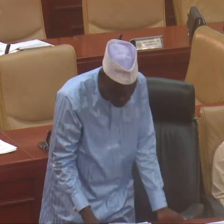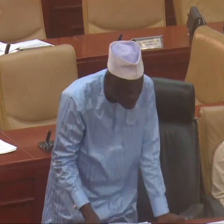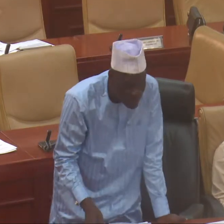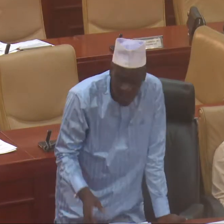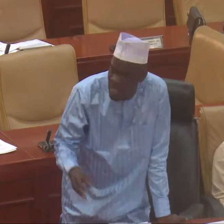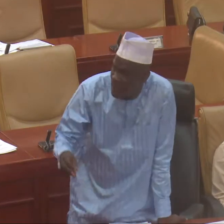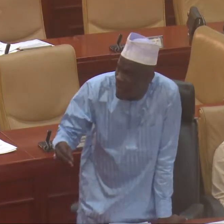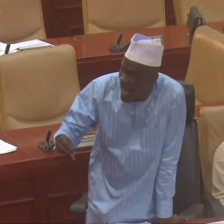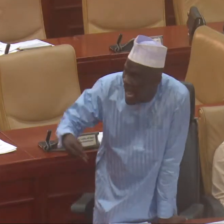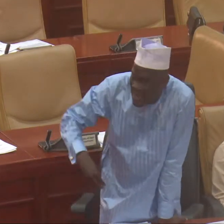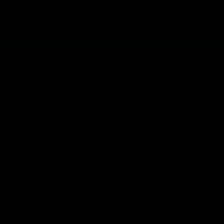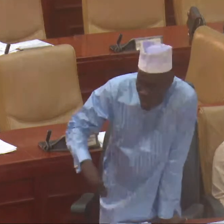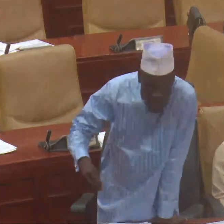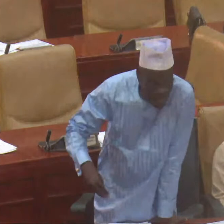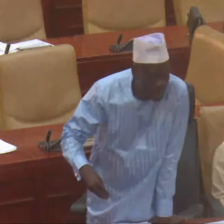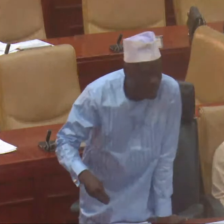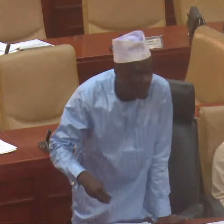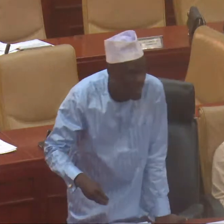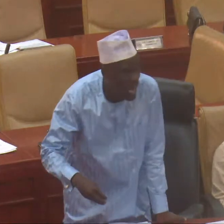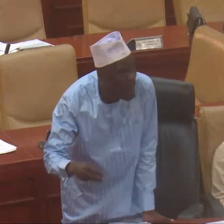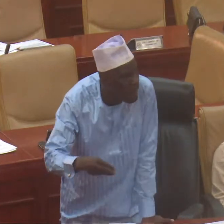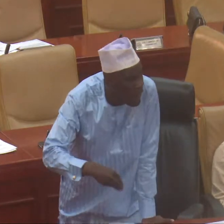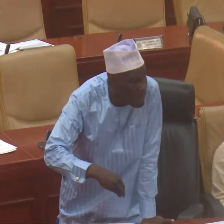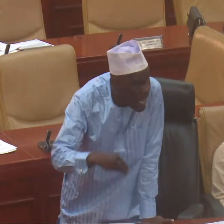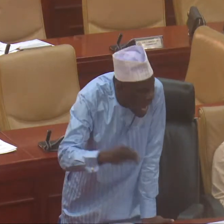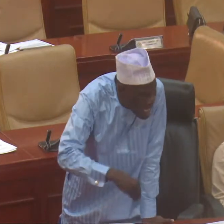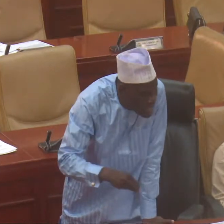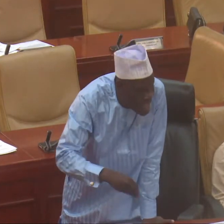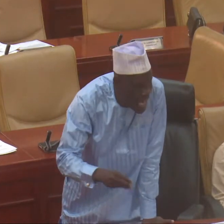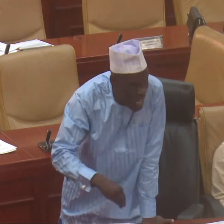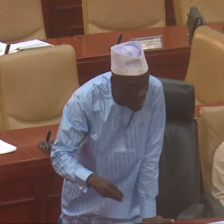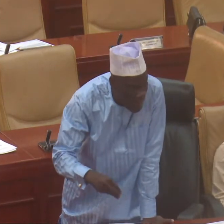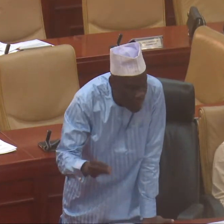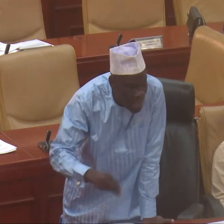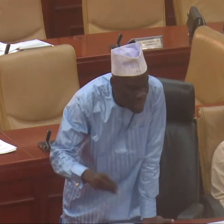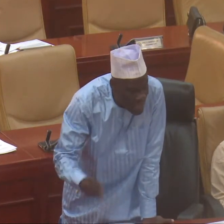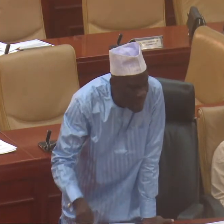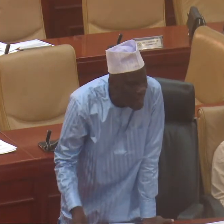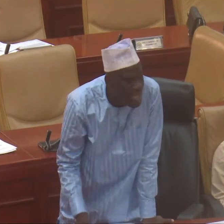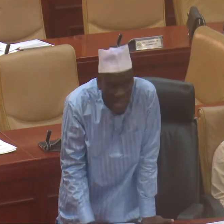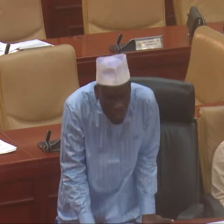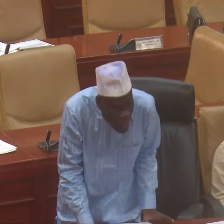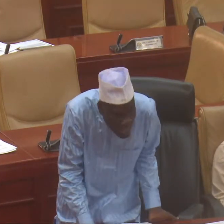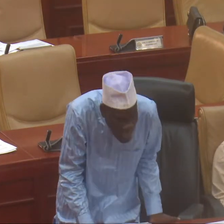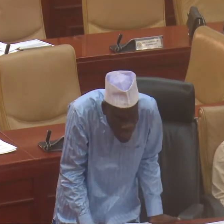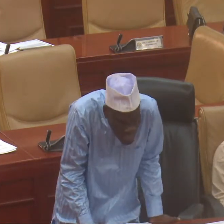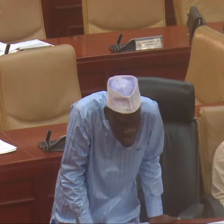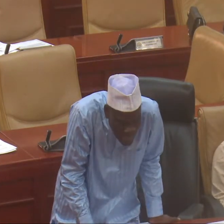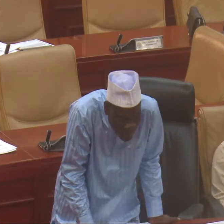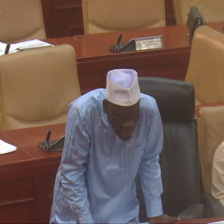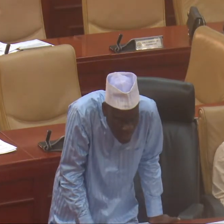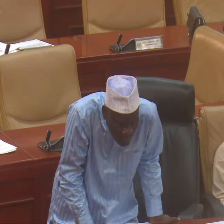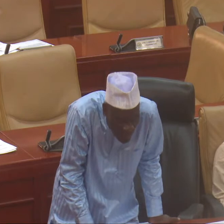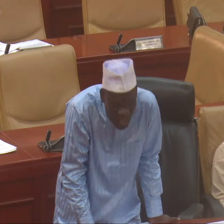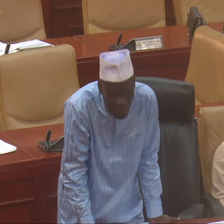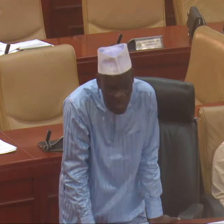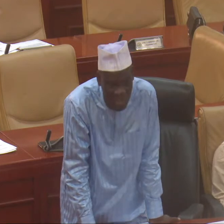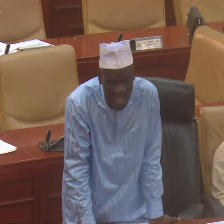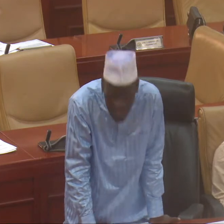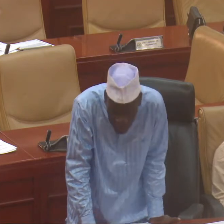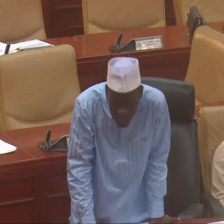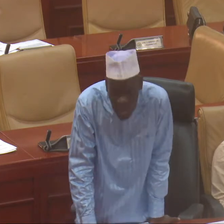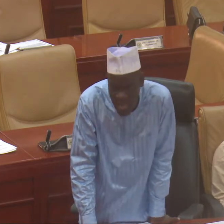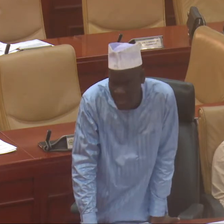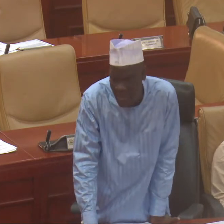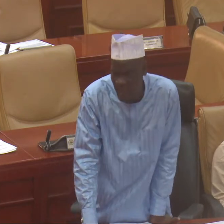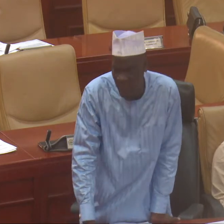further. Mr. Speaker, as of today, apart from the IGF of 37, they don't get any subvention from government. That